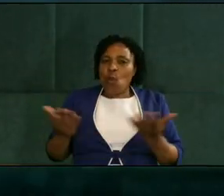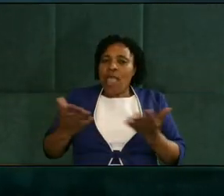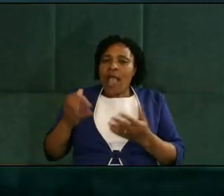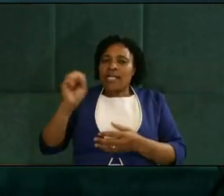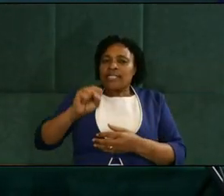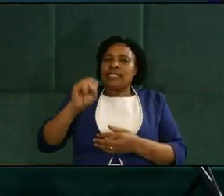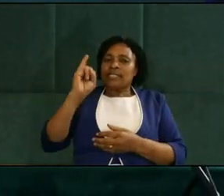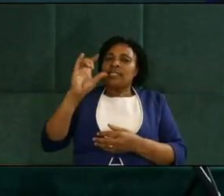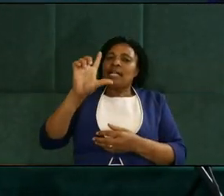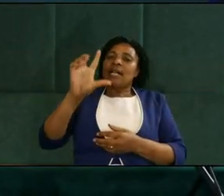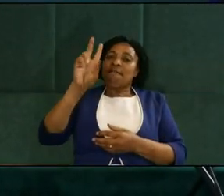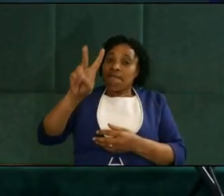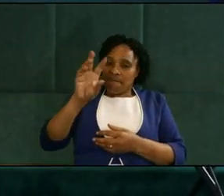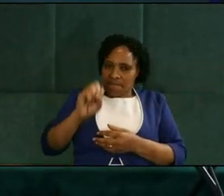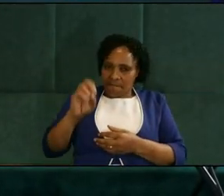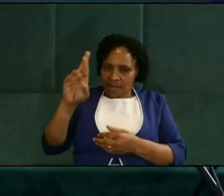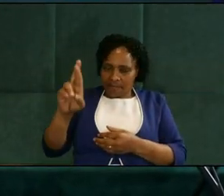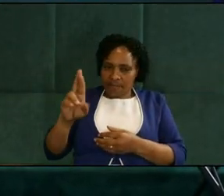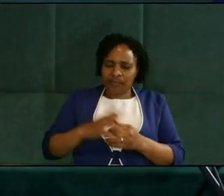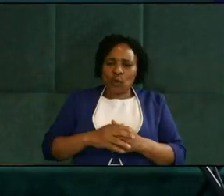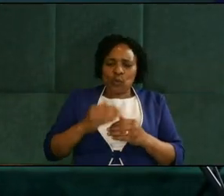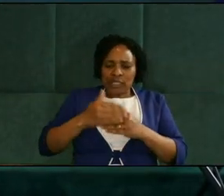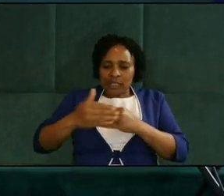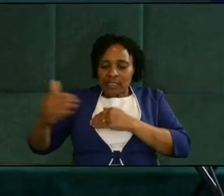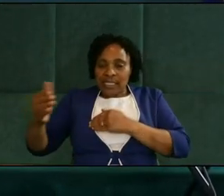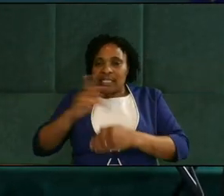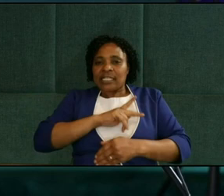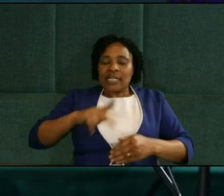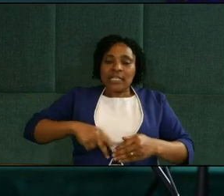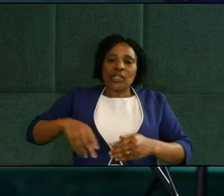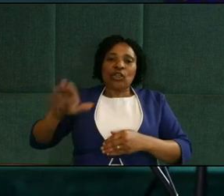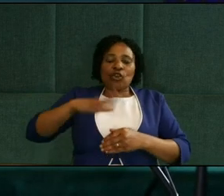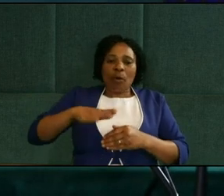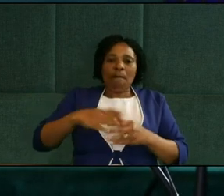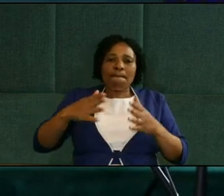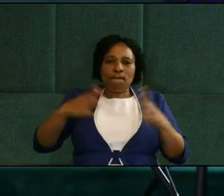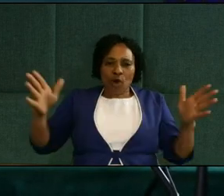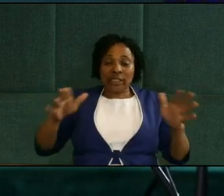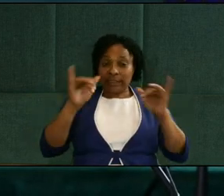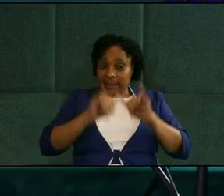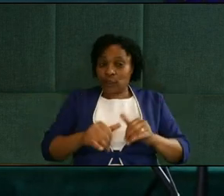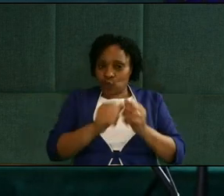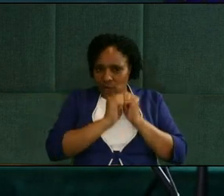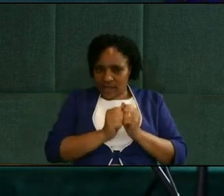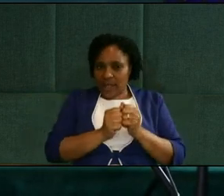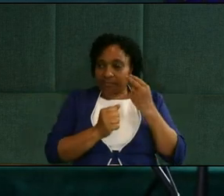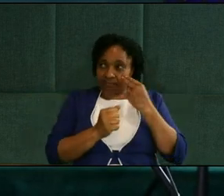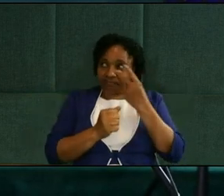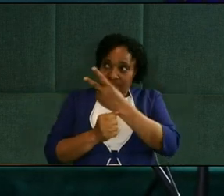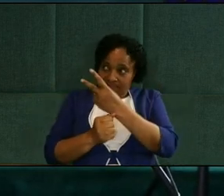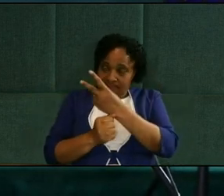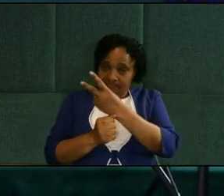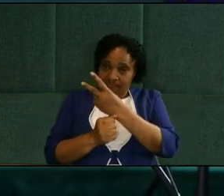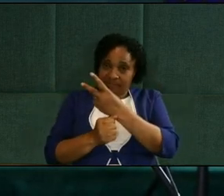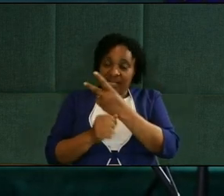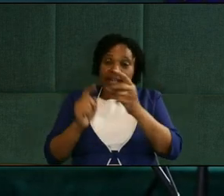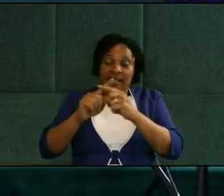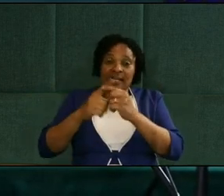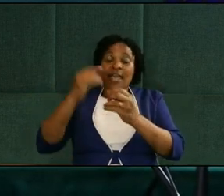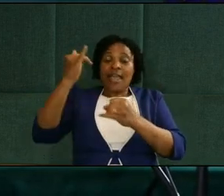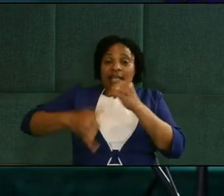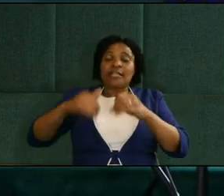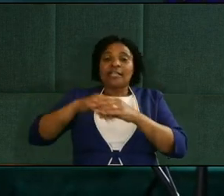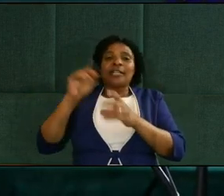We move from gold to silver. Yeah, Medes and Persians. And they extended their kingdom a little bit more. Stay with me because I'm going somewhere. I'm going to end up in